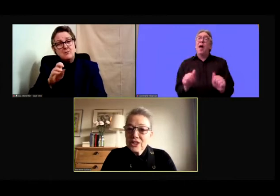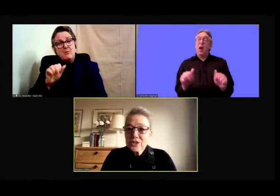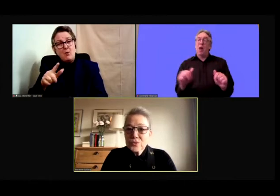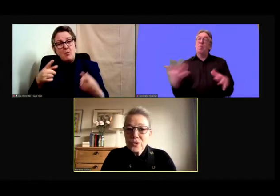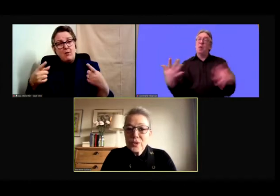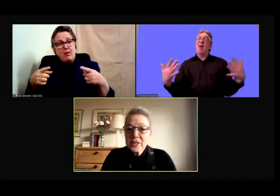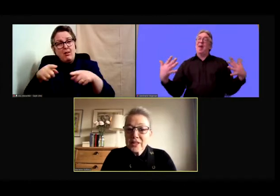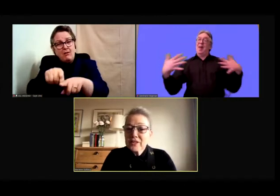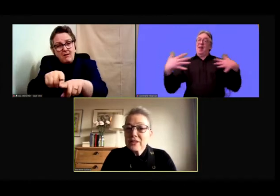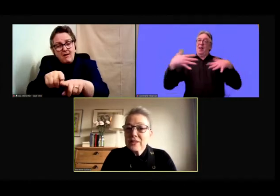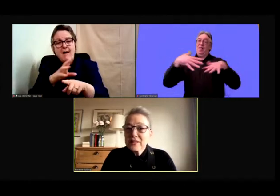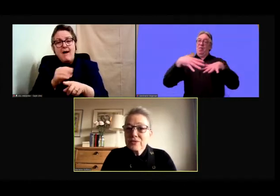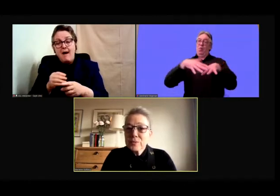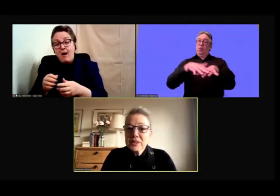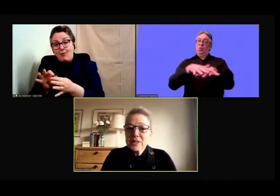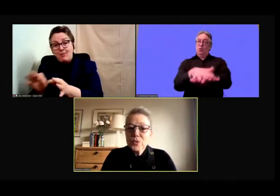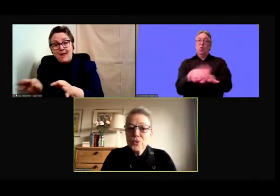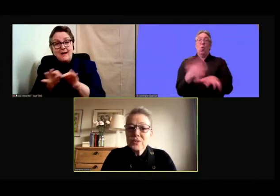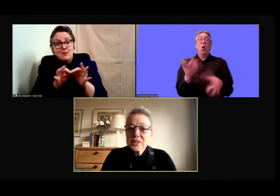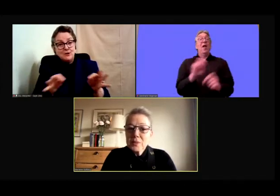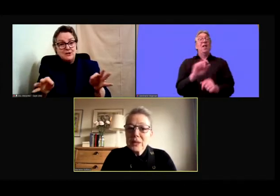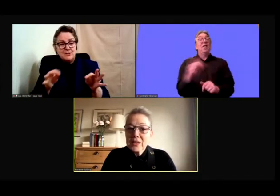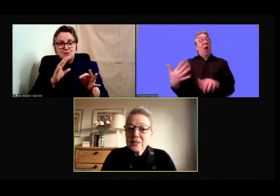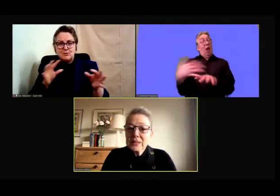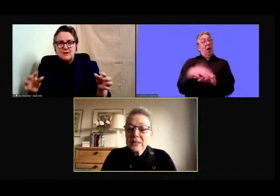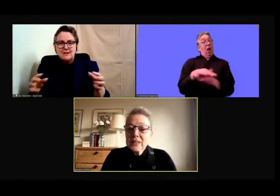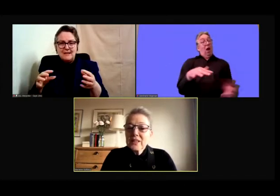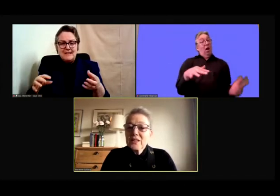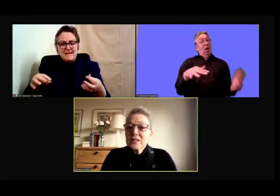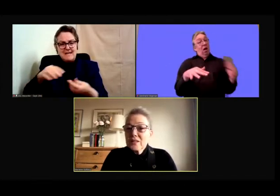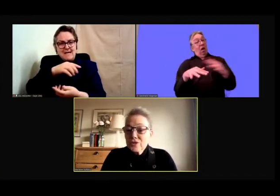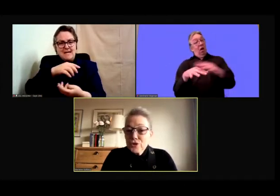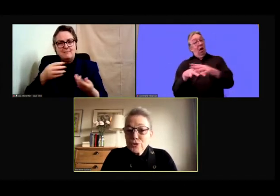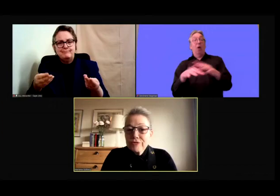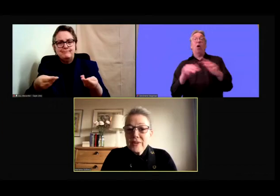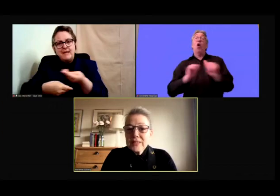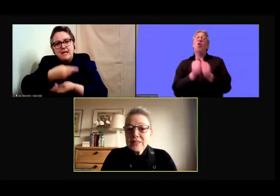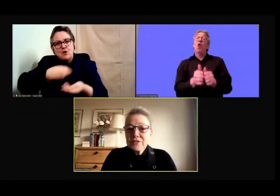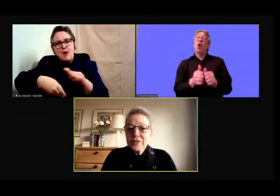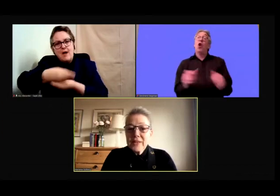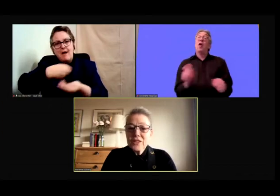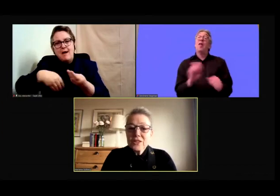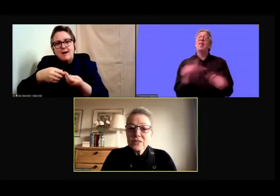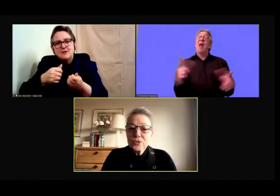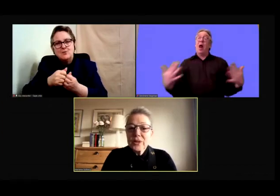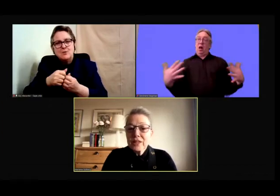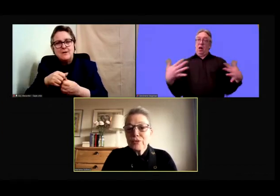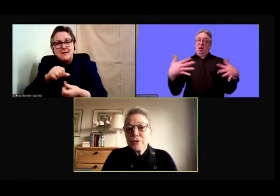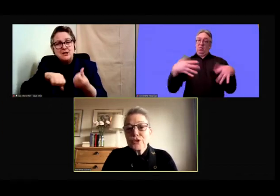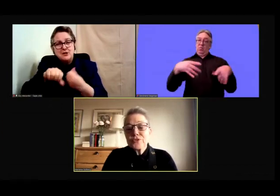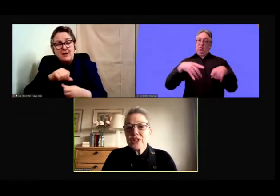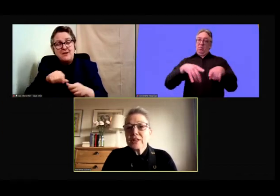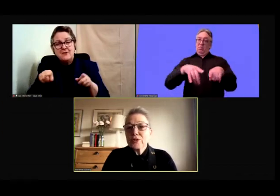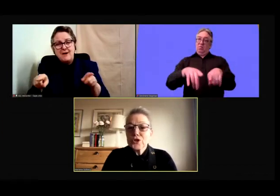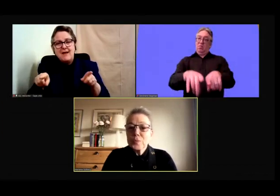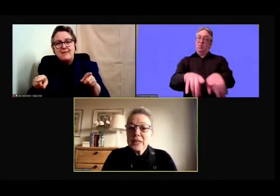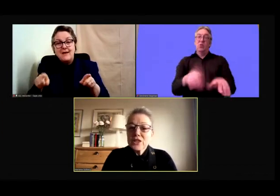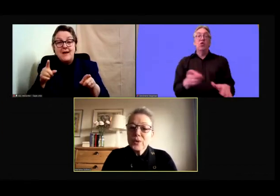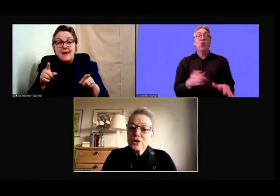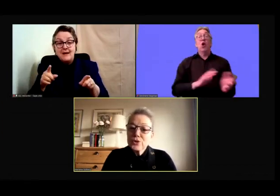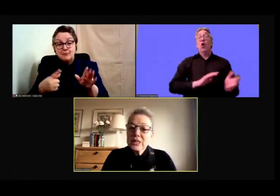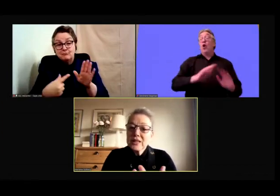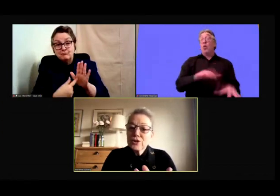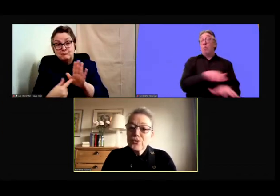languages interact with one another and therefore become more similar. So you find an effect or an influence of sign